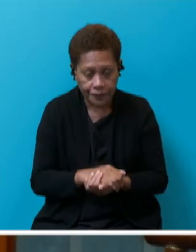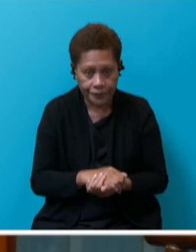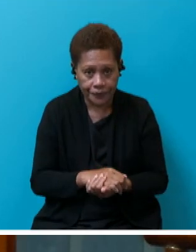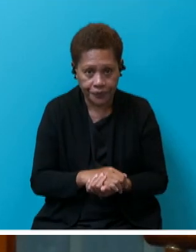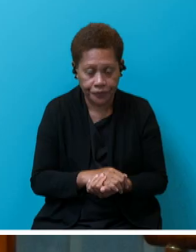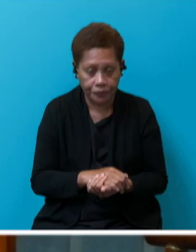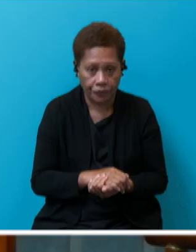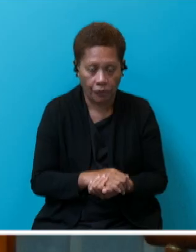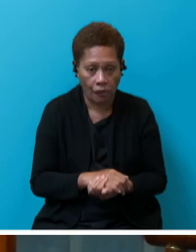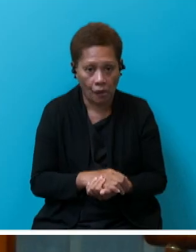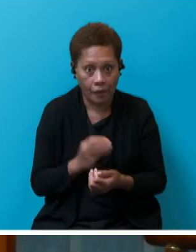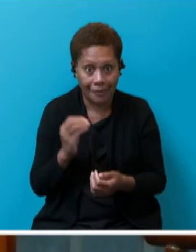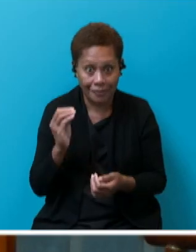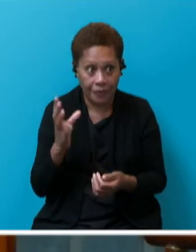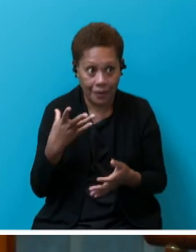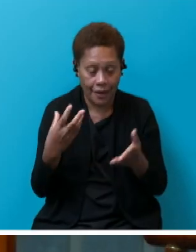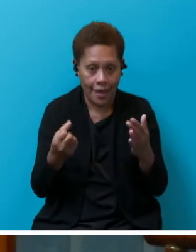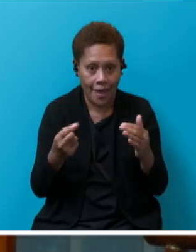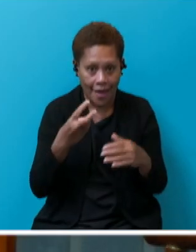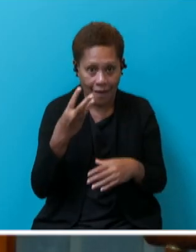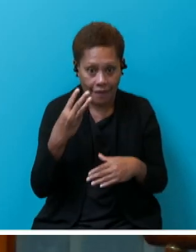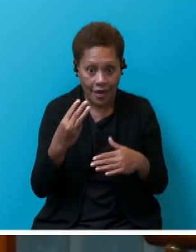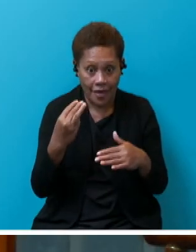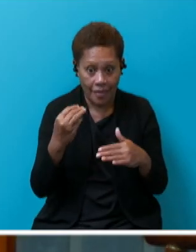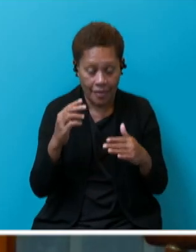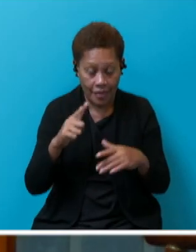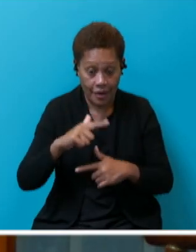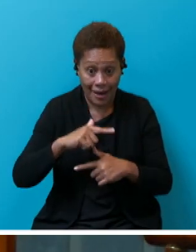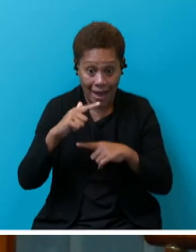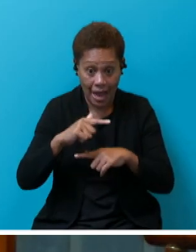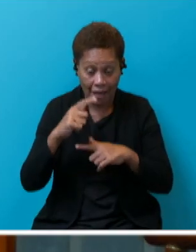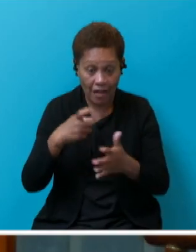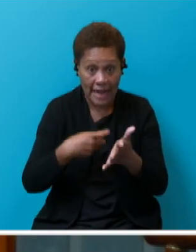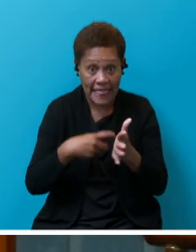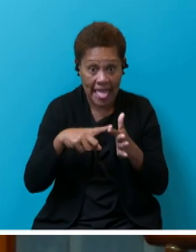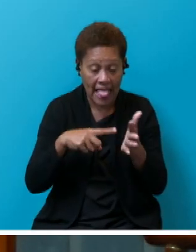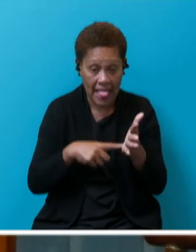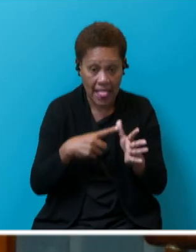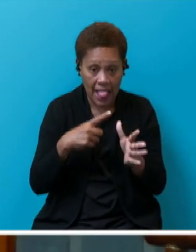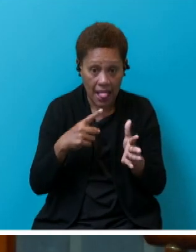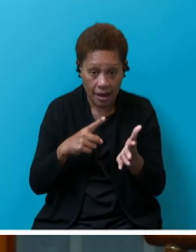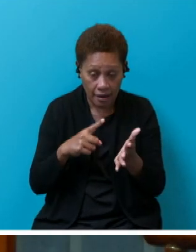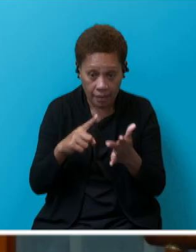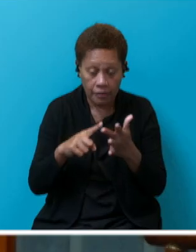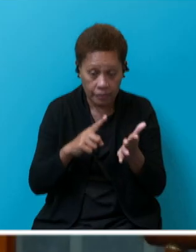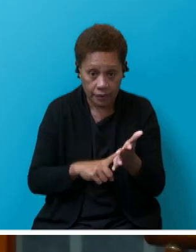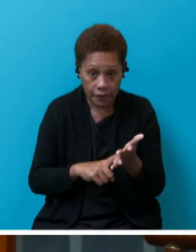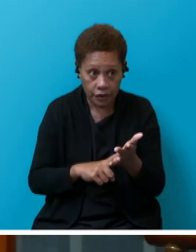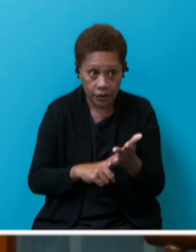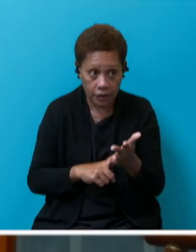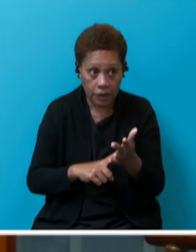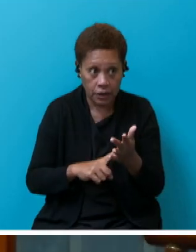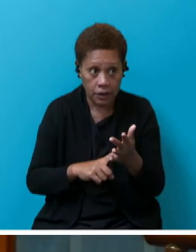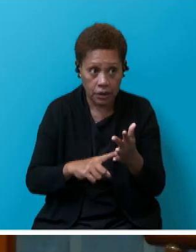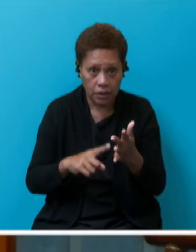there are 3 levels of investors: the retail investors, sophisticated investors, as well